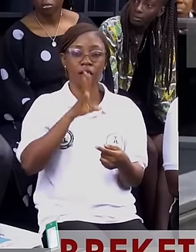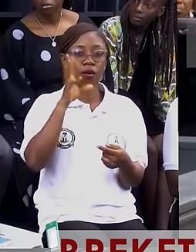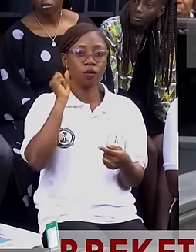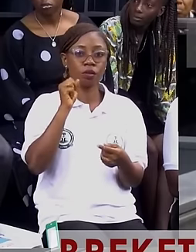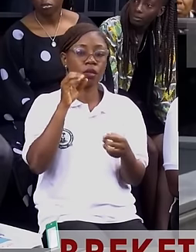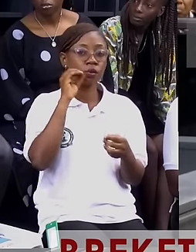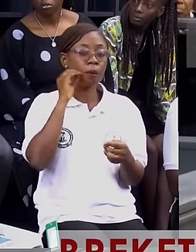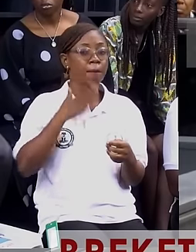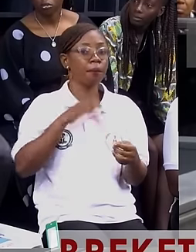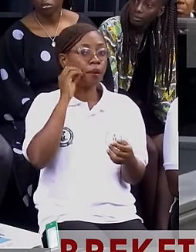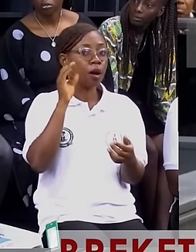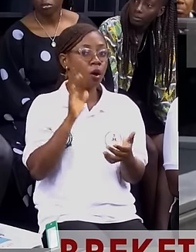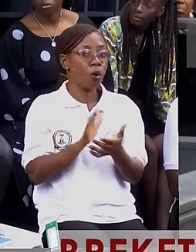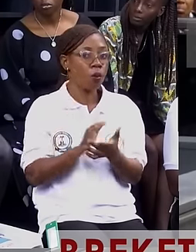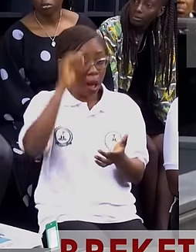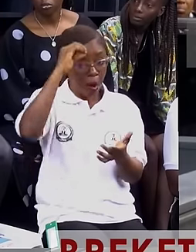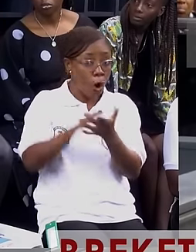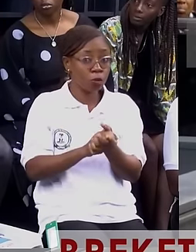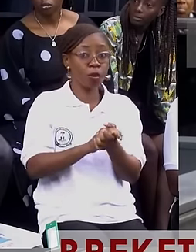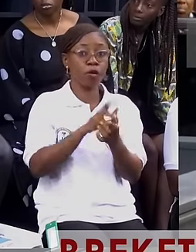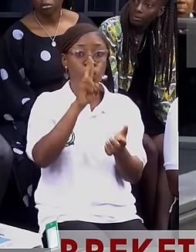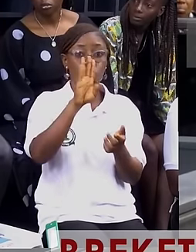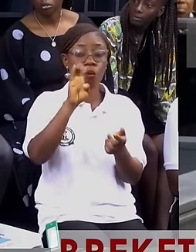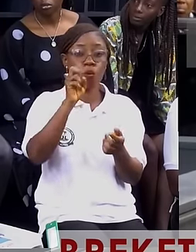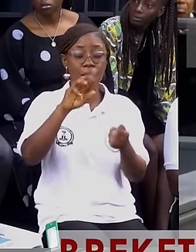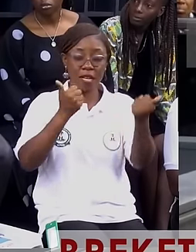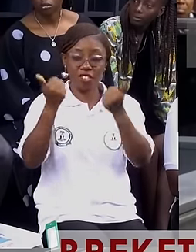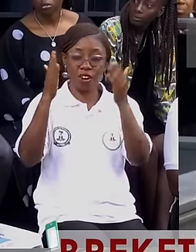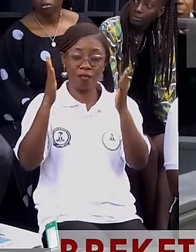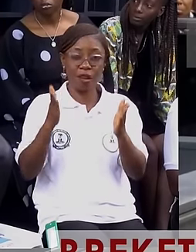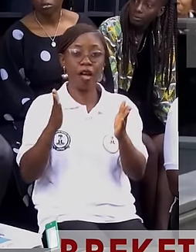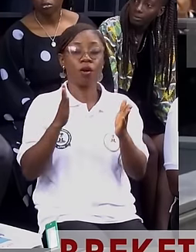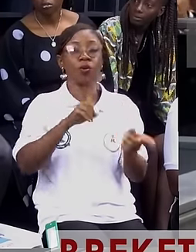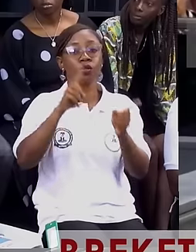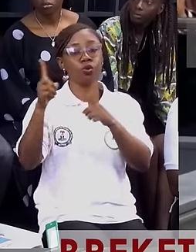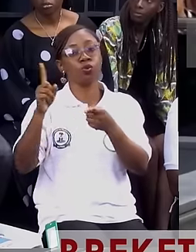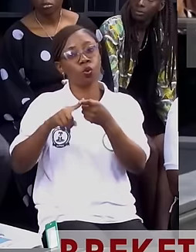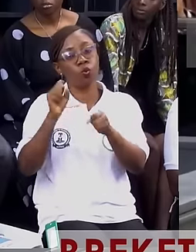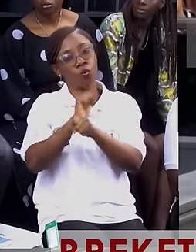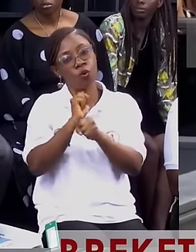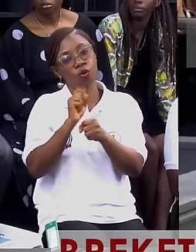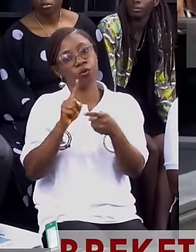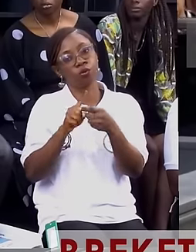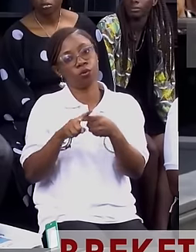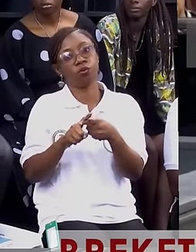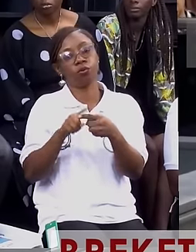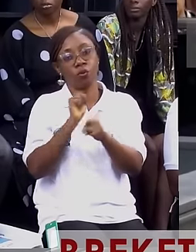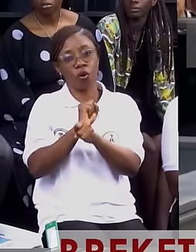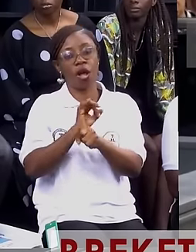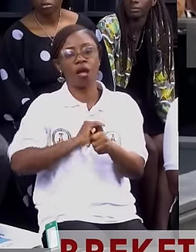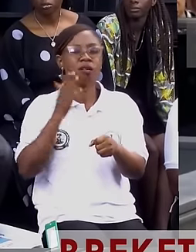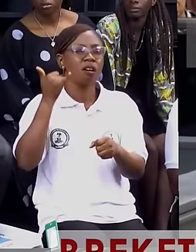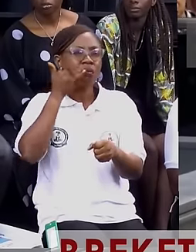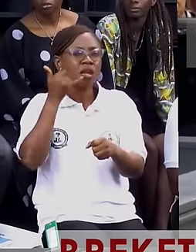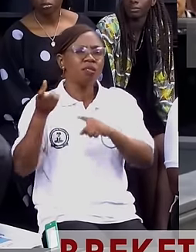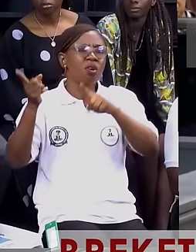an Uber driver. So he went to work to do his normal daily job. Work. So he now called me that I should